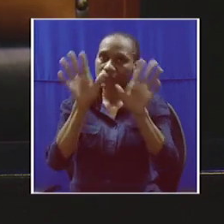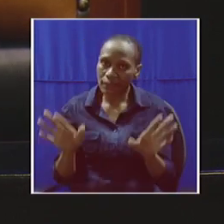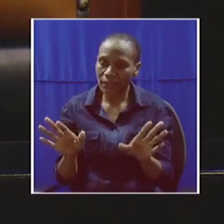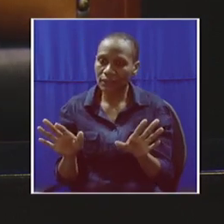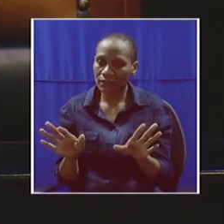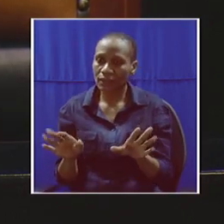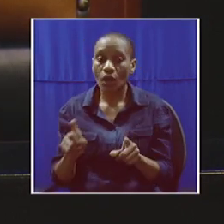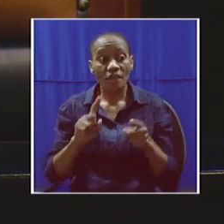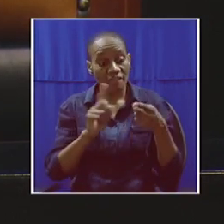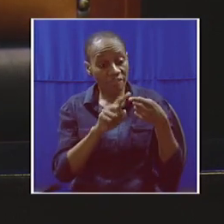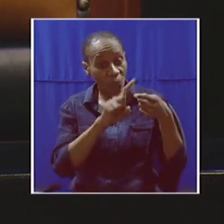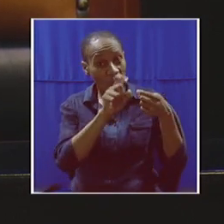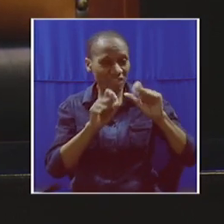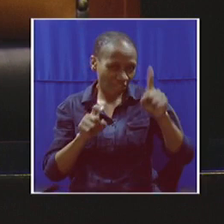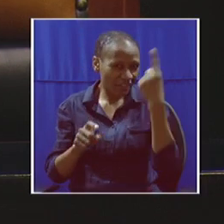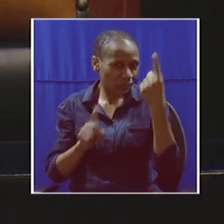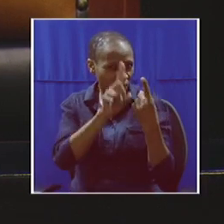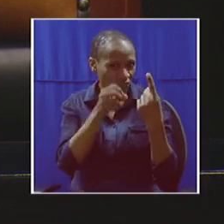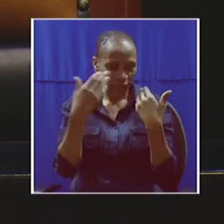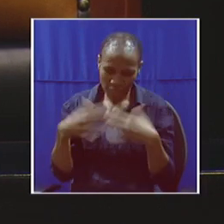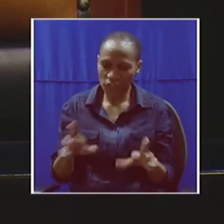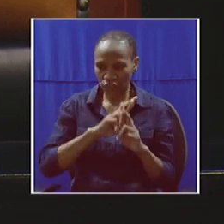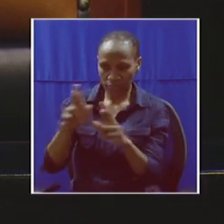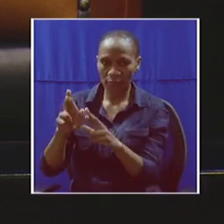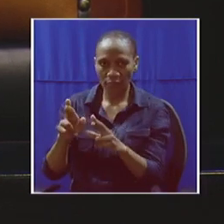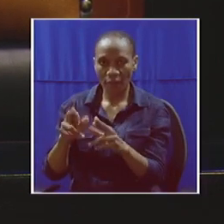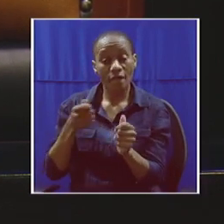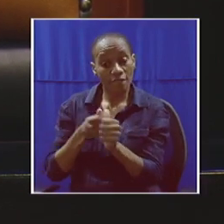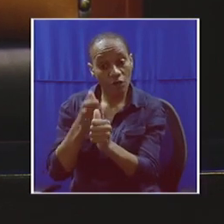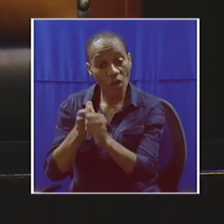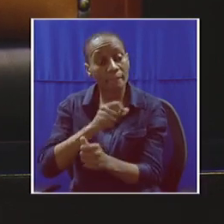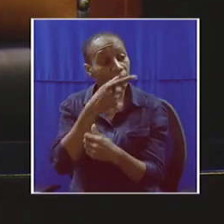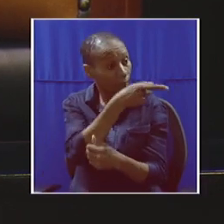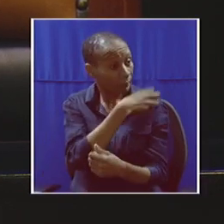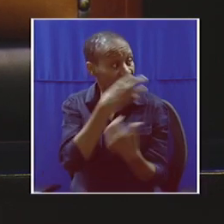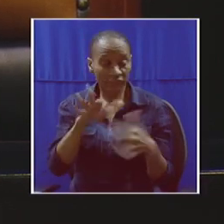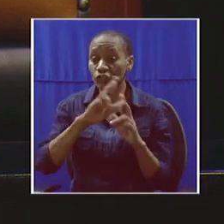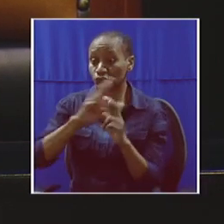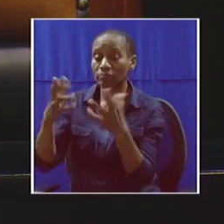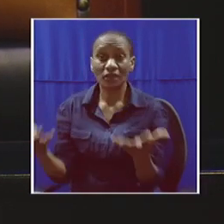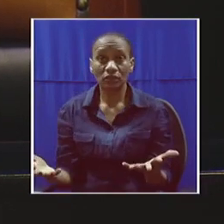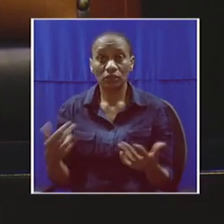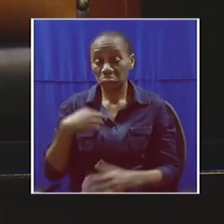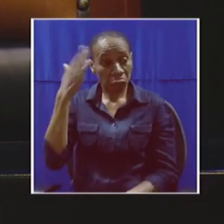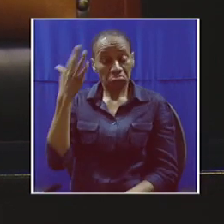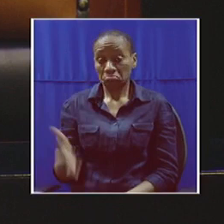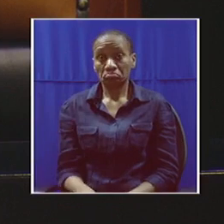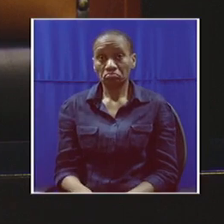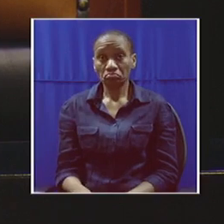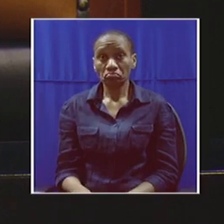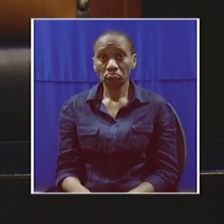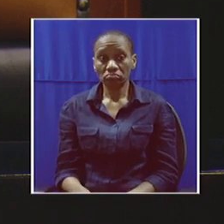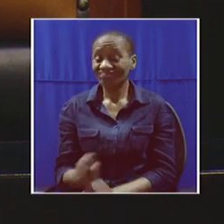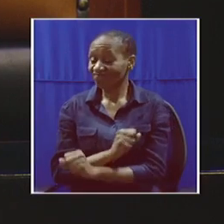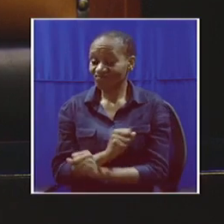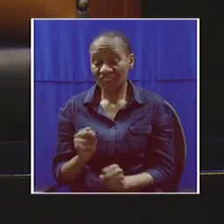question has been answered and in terms of your followup question the minister responded I can't compel him to give a house a date if he's not ready to do so it doesn't